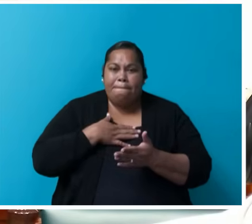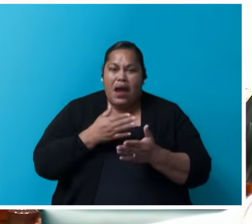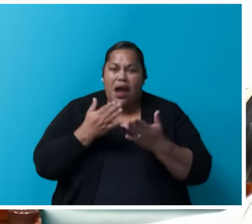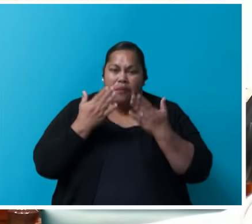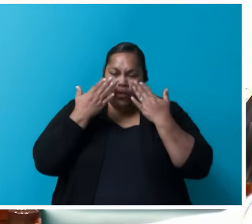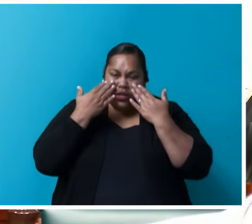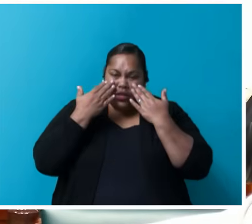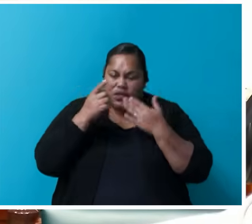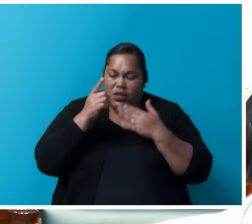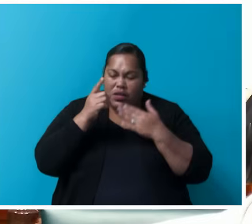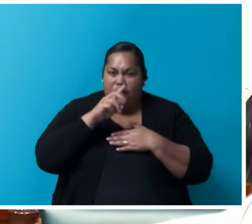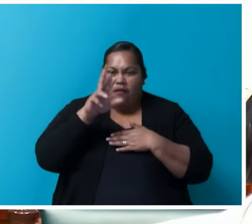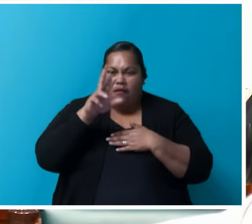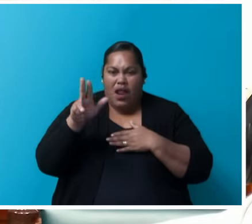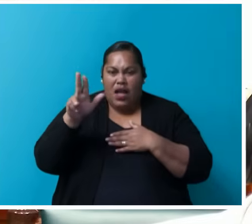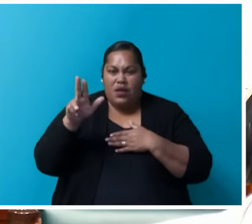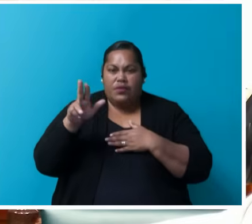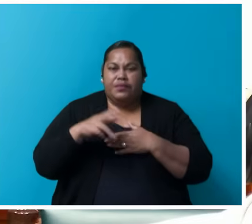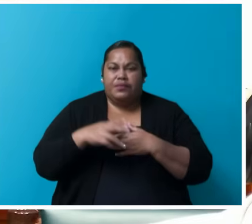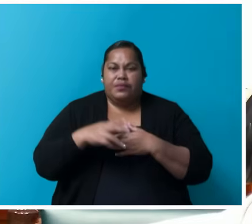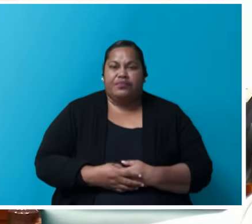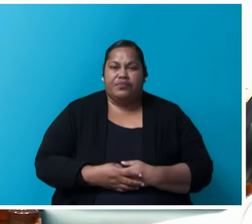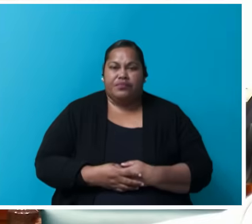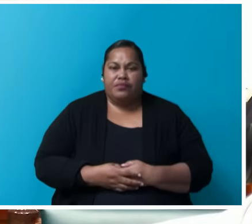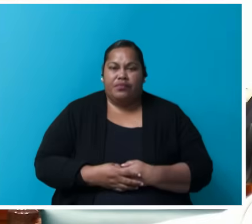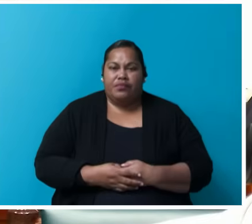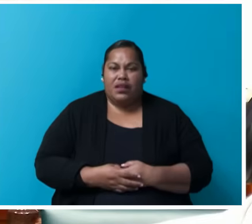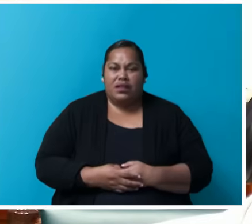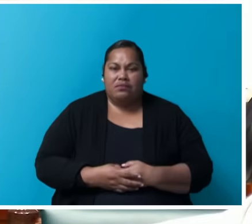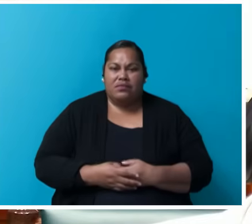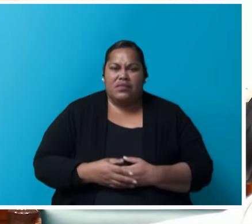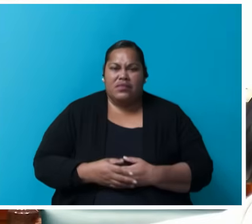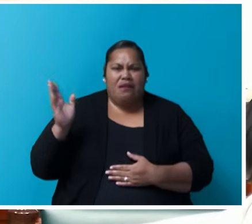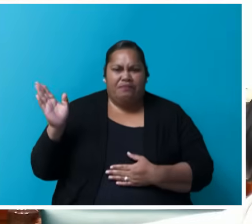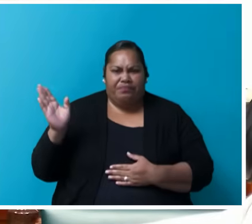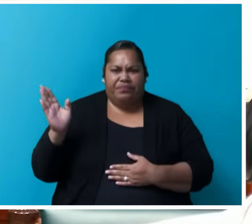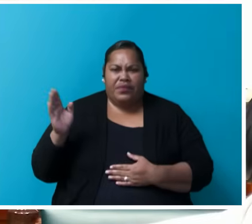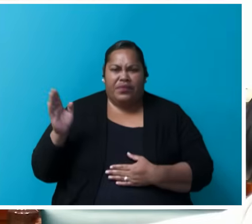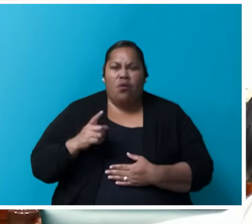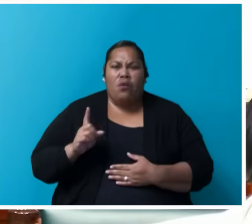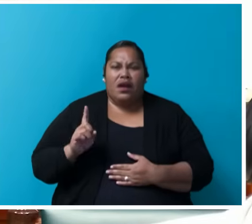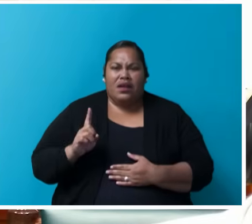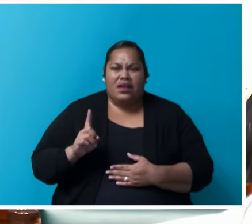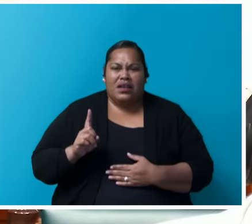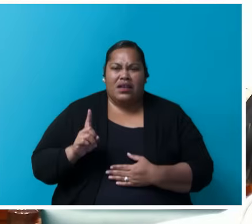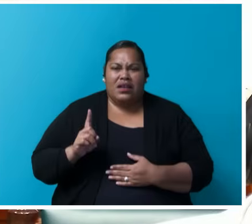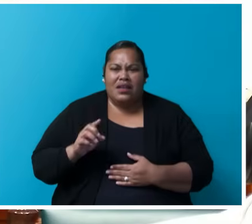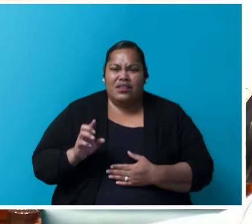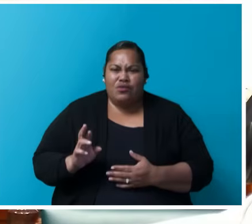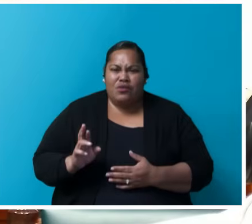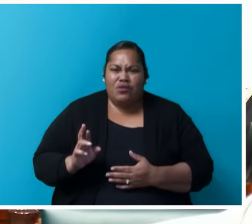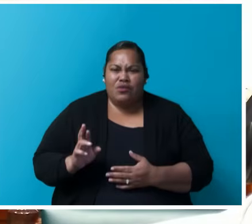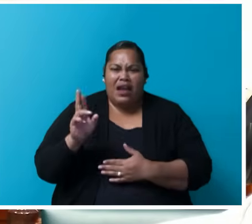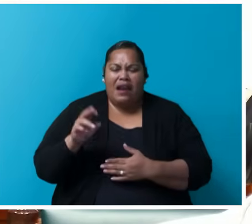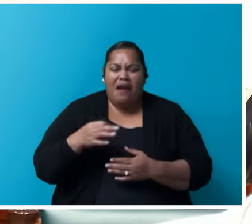Lao, as I was the inaugural recipient of the Ratu Sekamese Semara Visiting